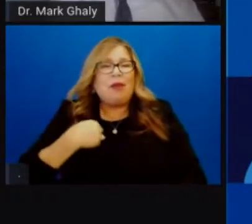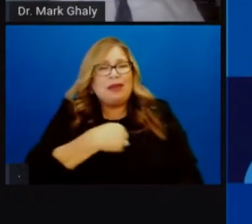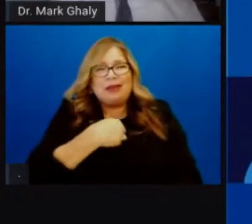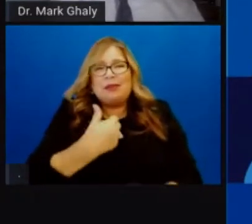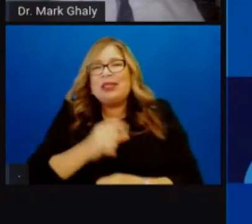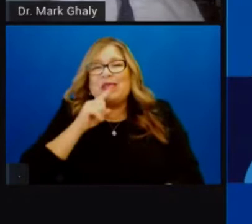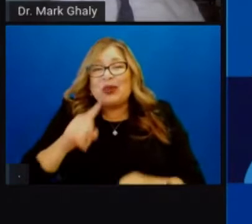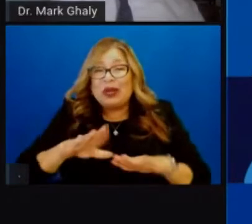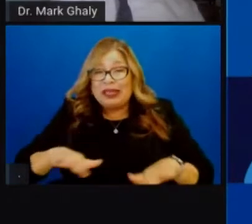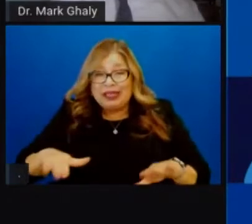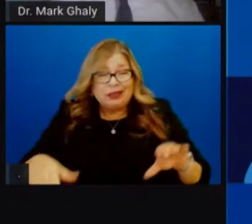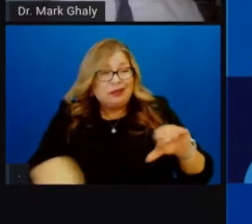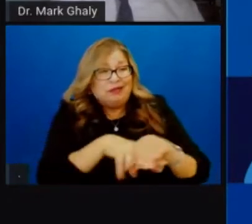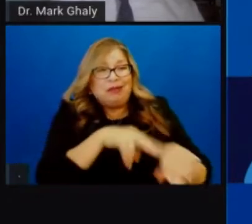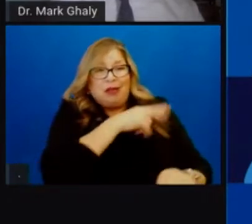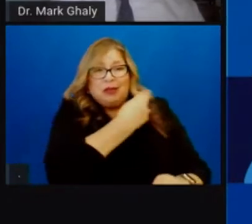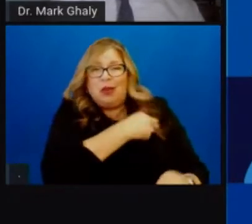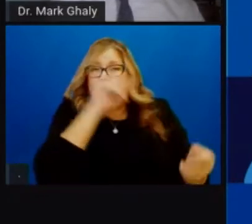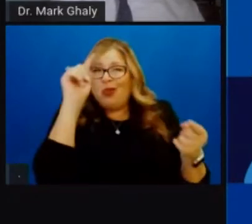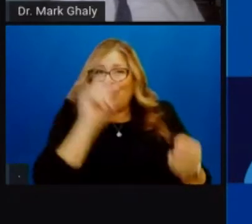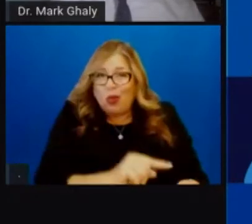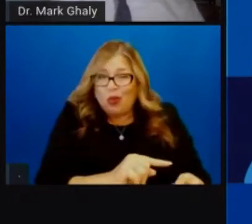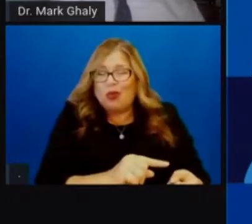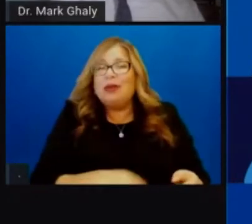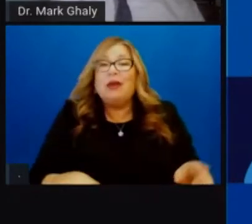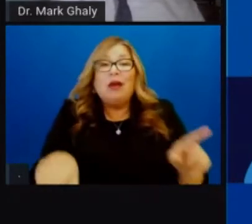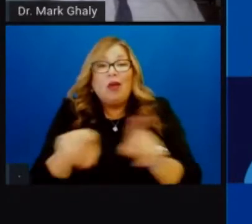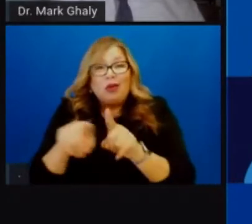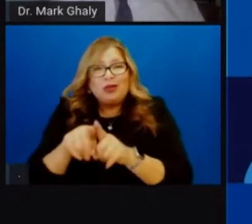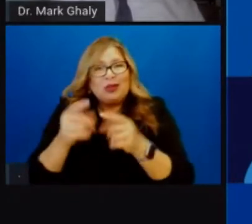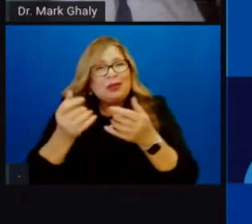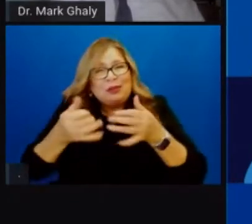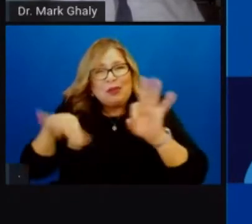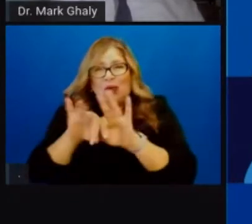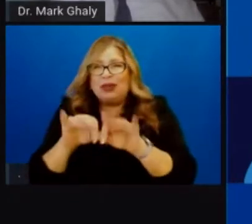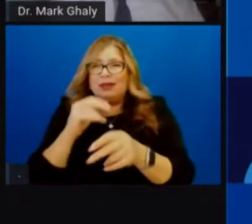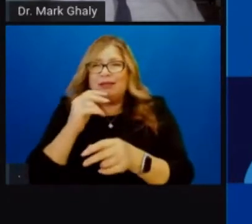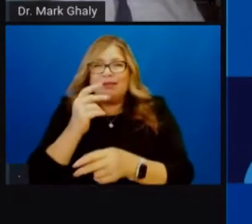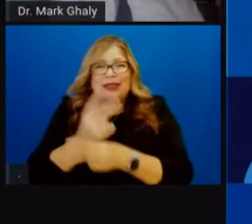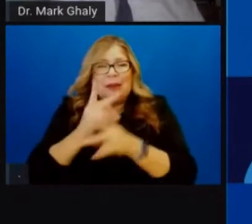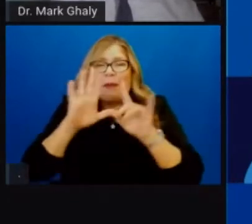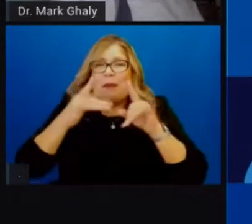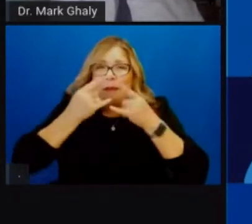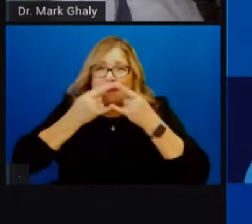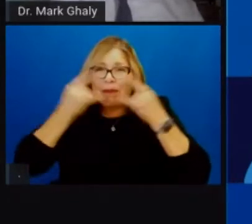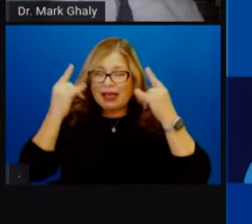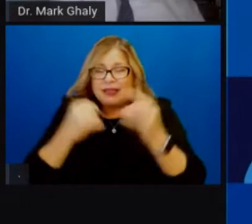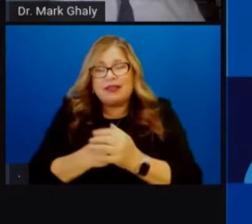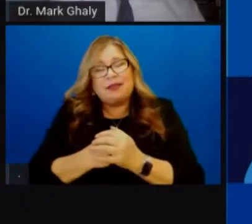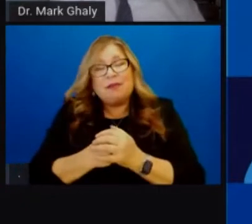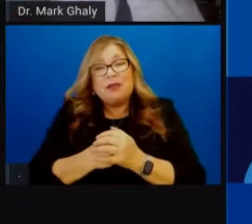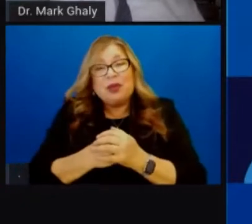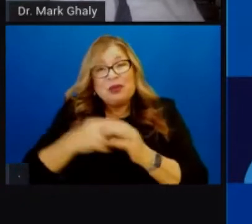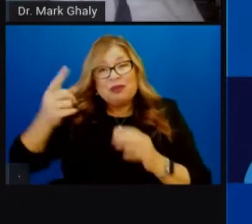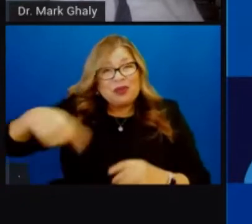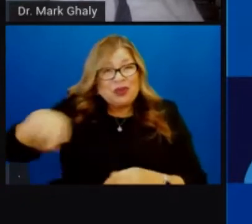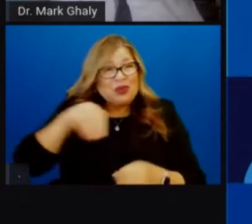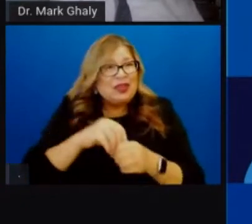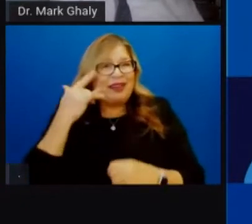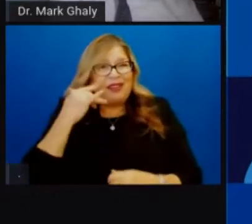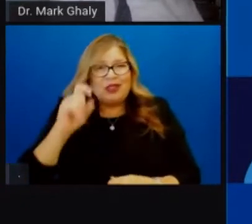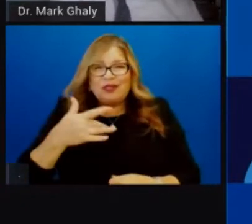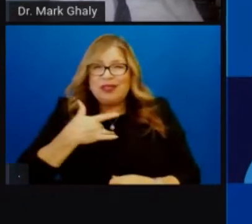the importance and the effectiveness of masking. This should be a point of pride for California, that